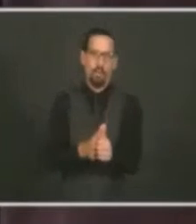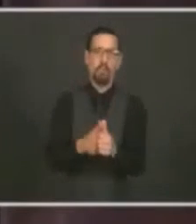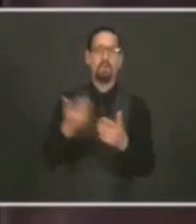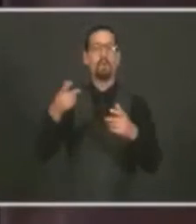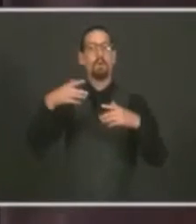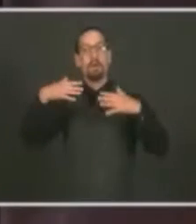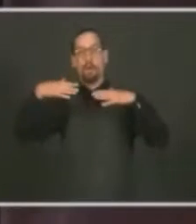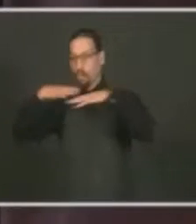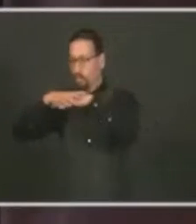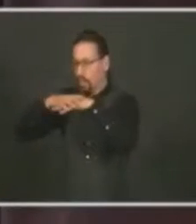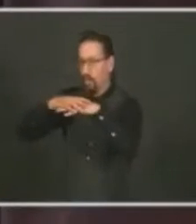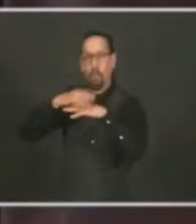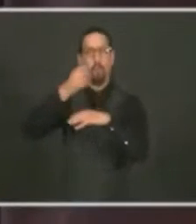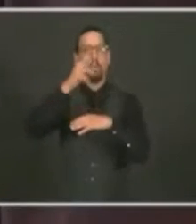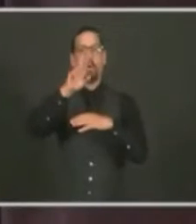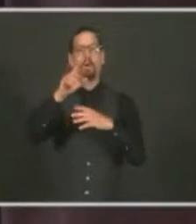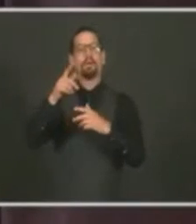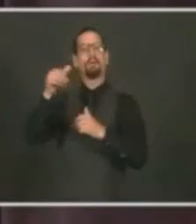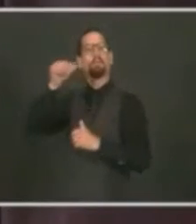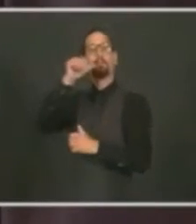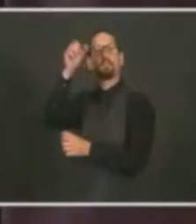to the bartender.